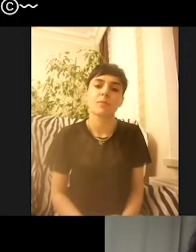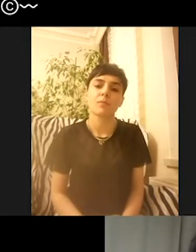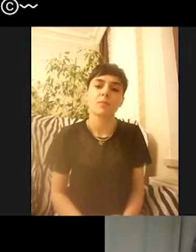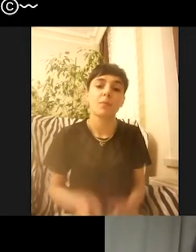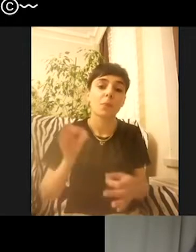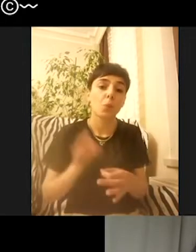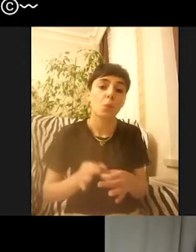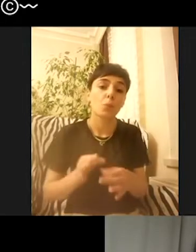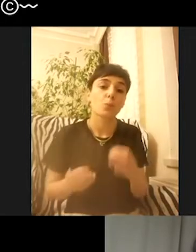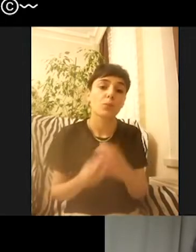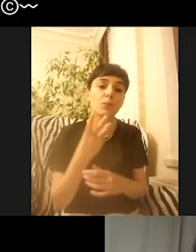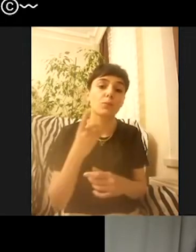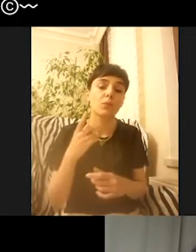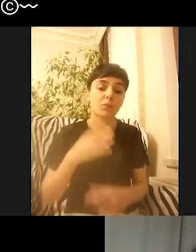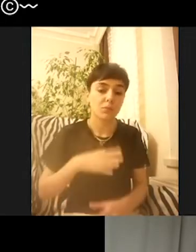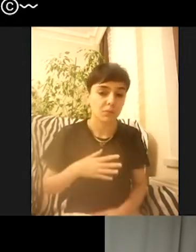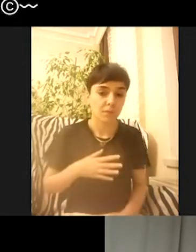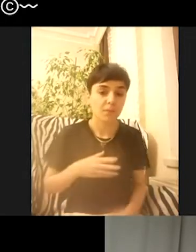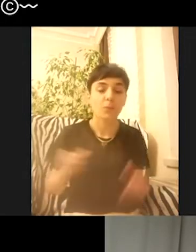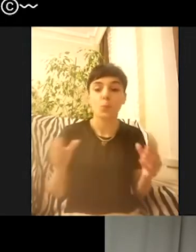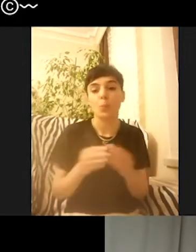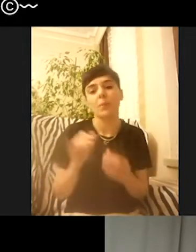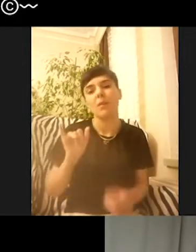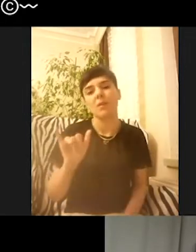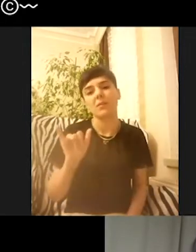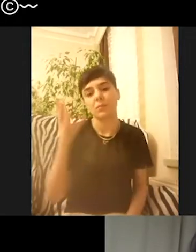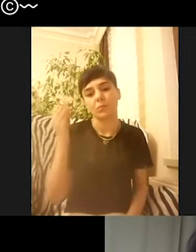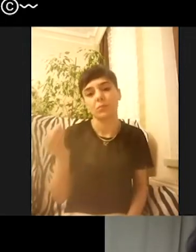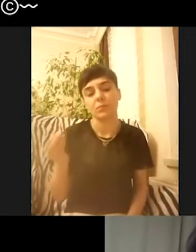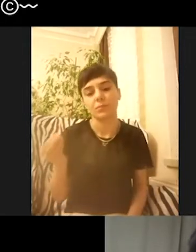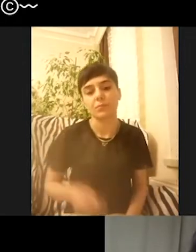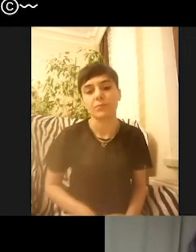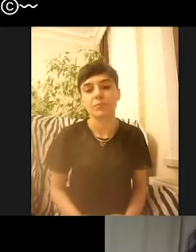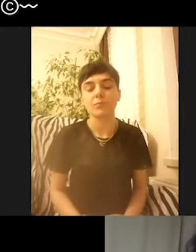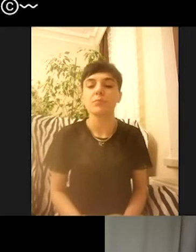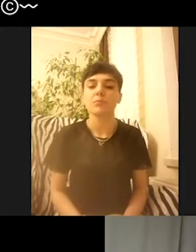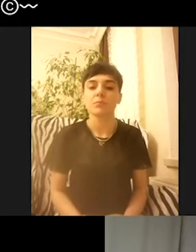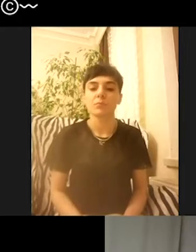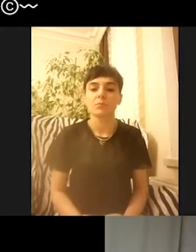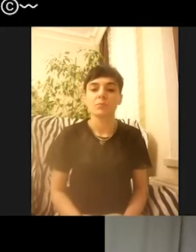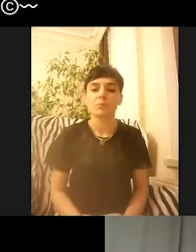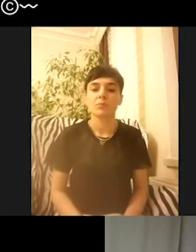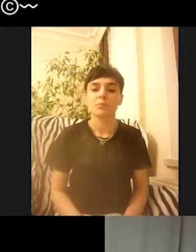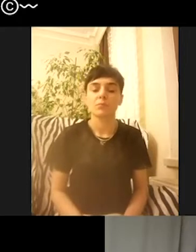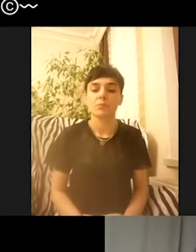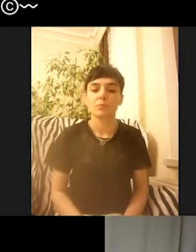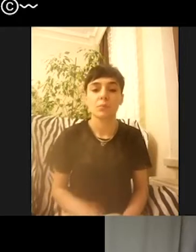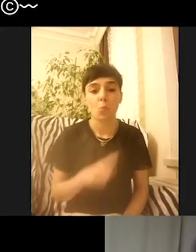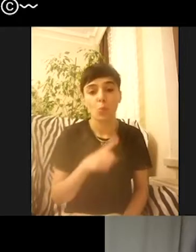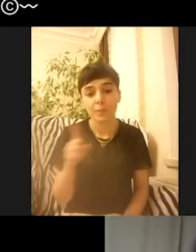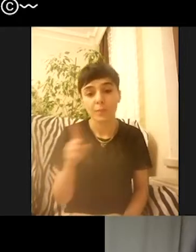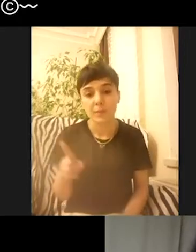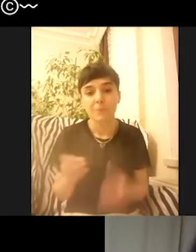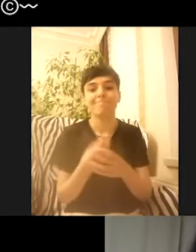the establishment of our club was not their club was not abroad because they were not sustainable. In other words, this